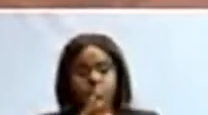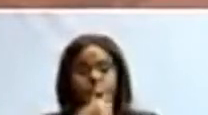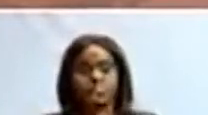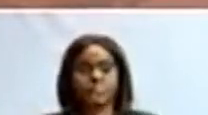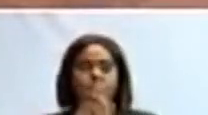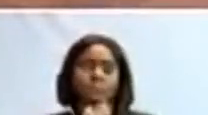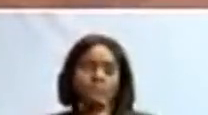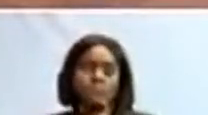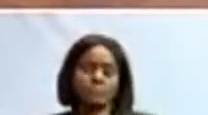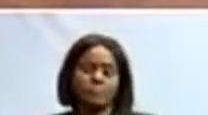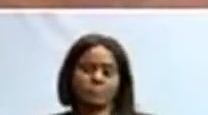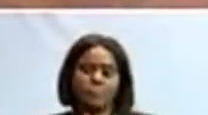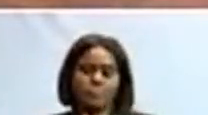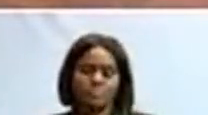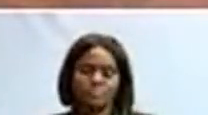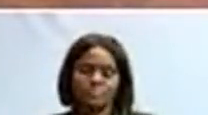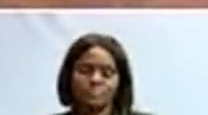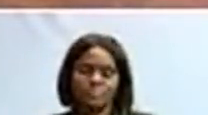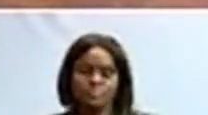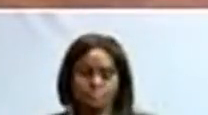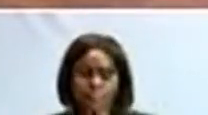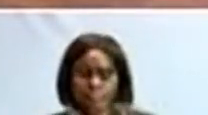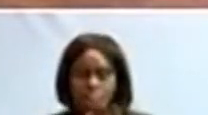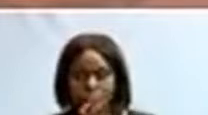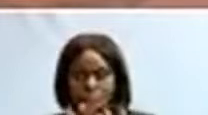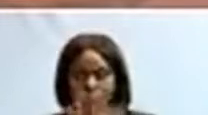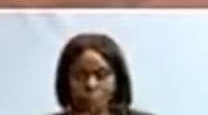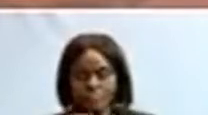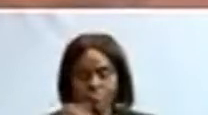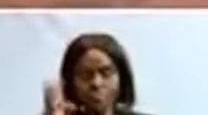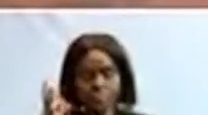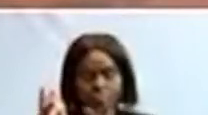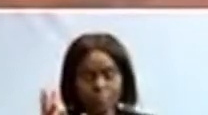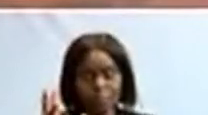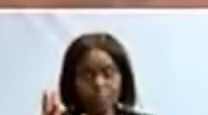the funds. Appendix 6,